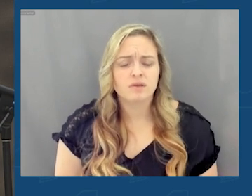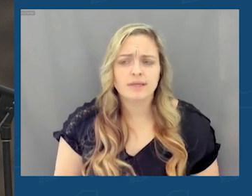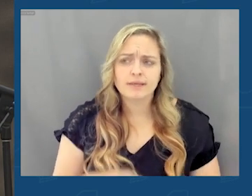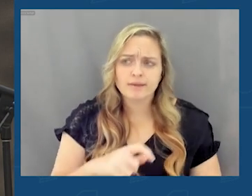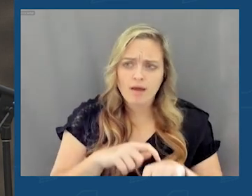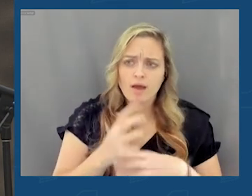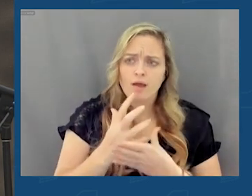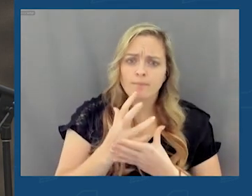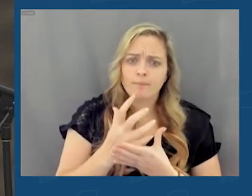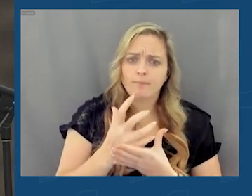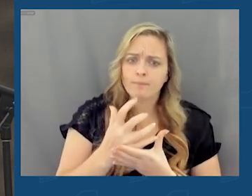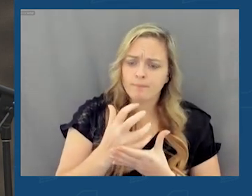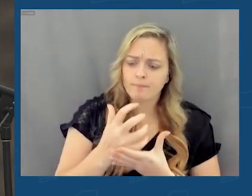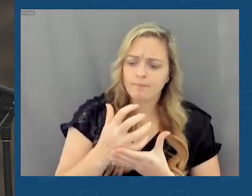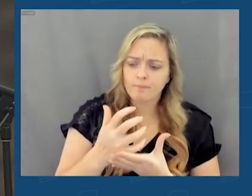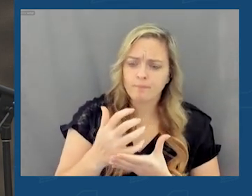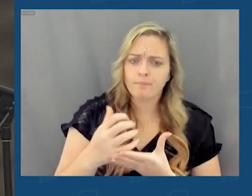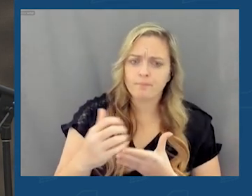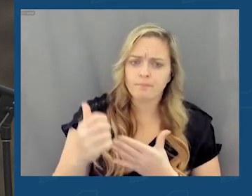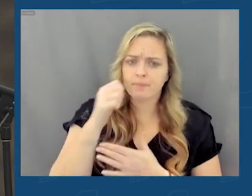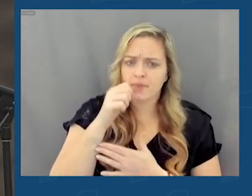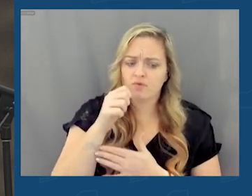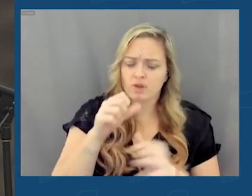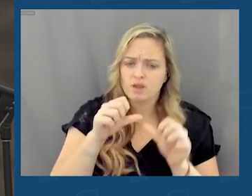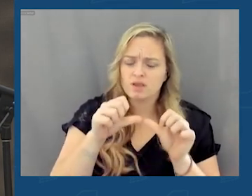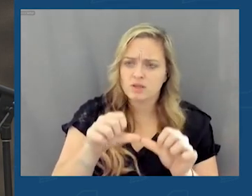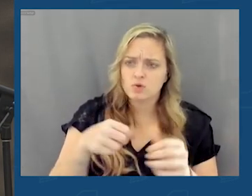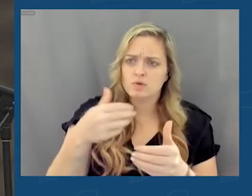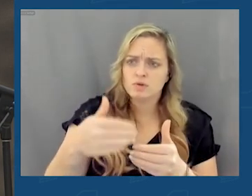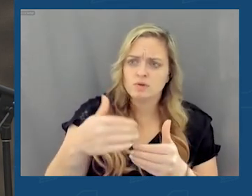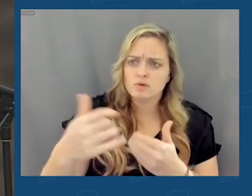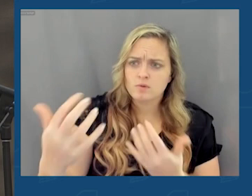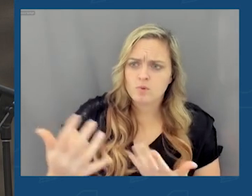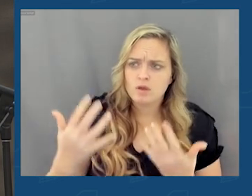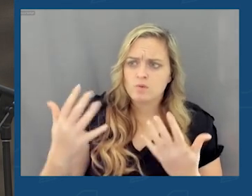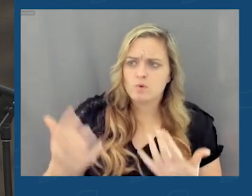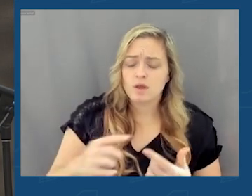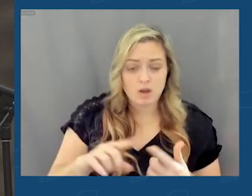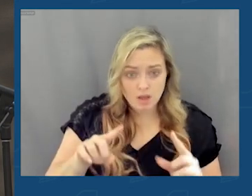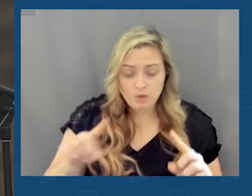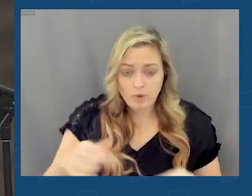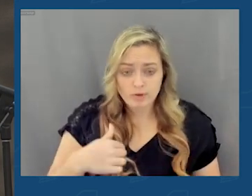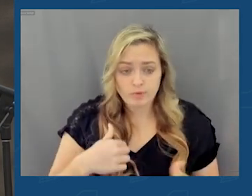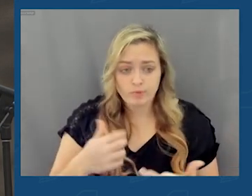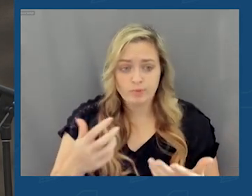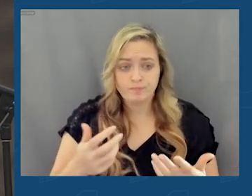went, day after day. And I went down. I went to